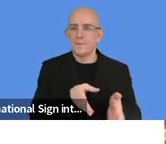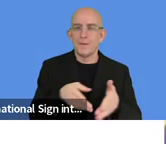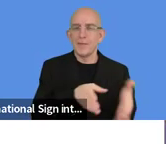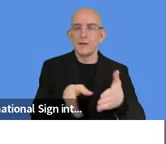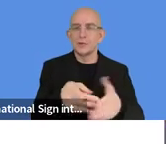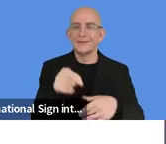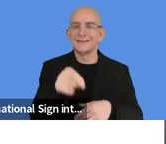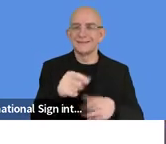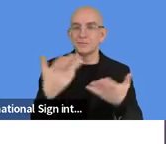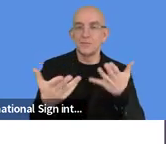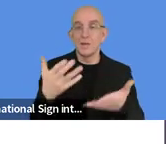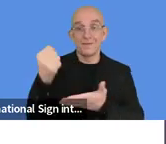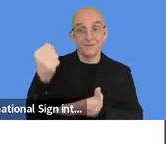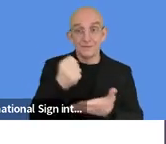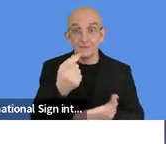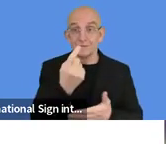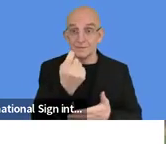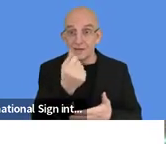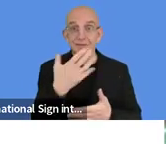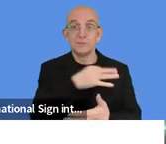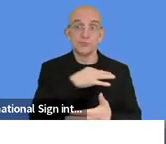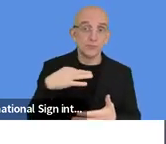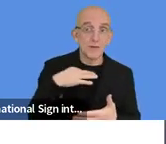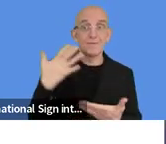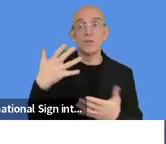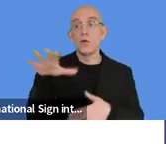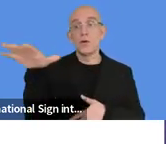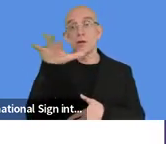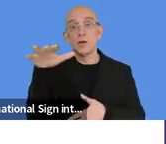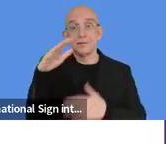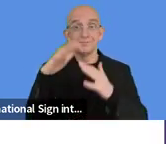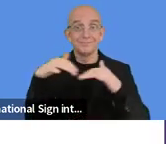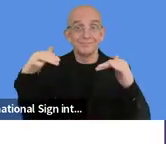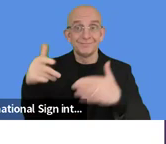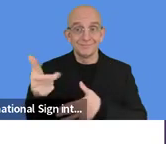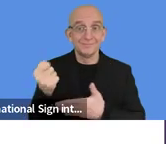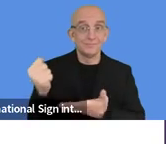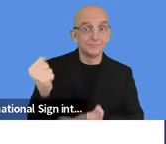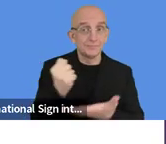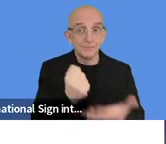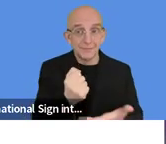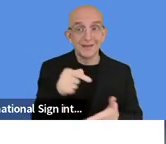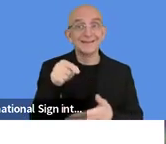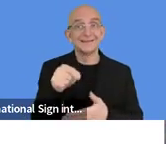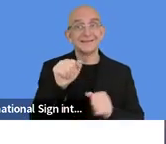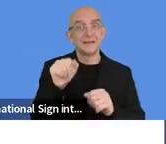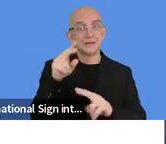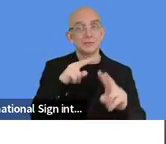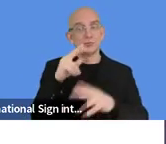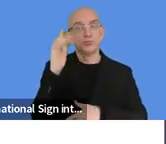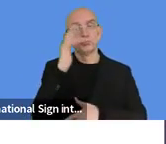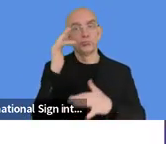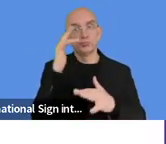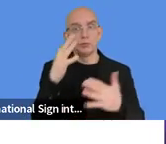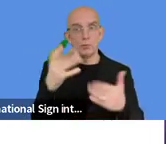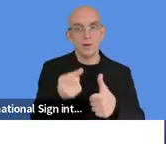public sources. So here's a few structured methodologies that you can consider. The first, social return on investment. So